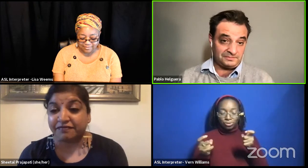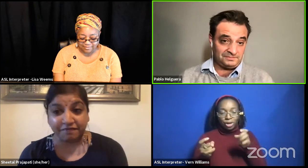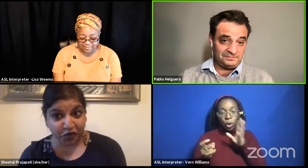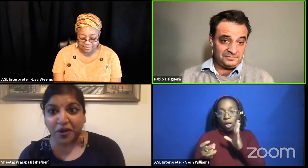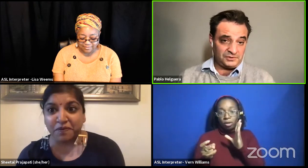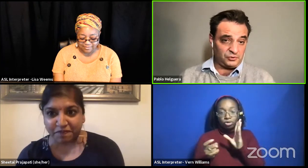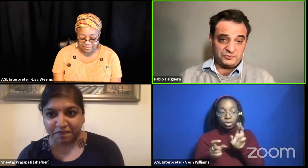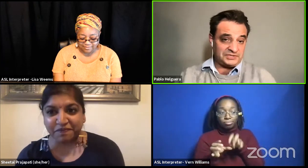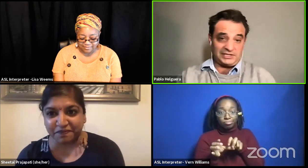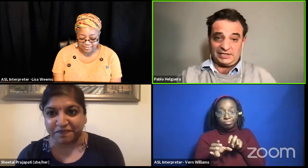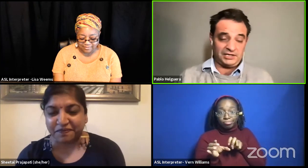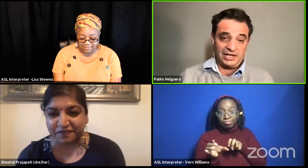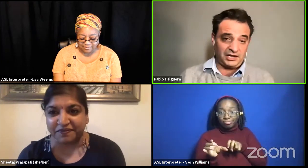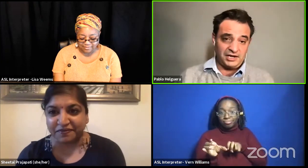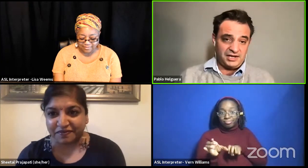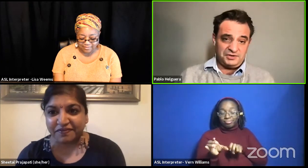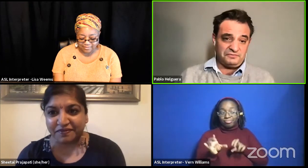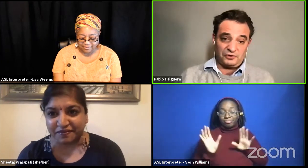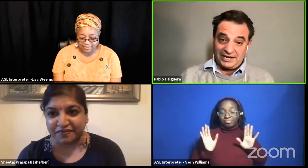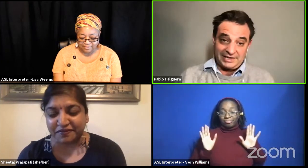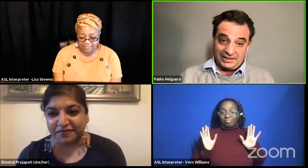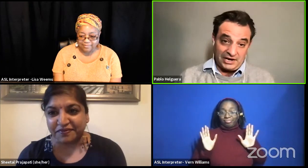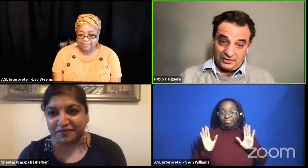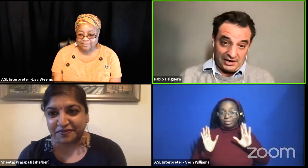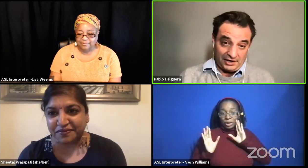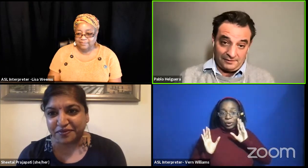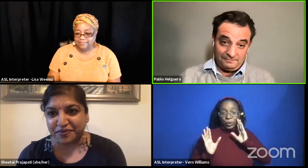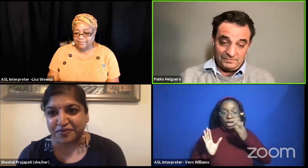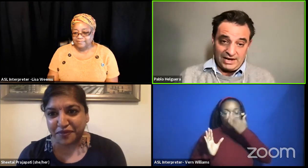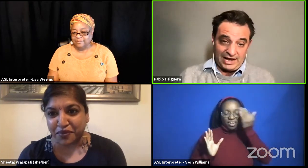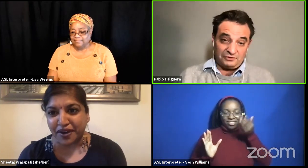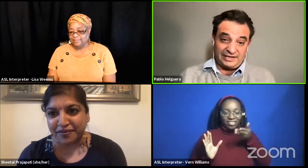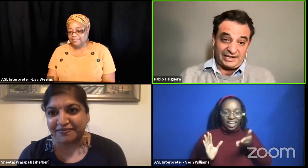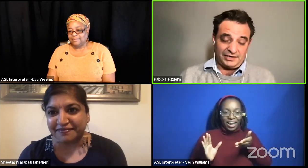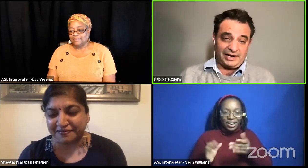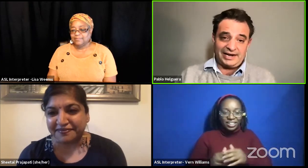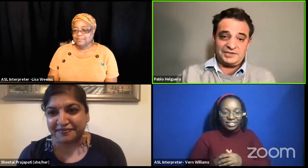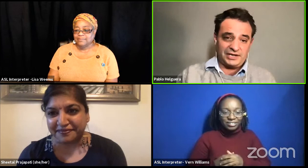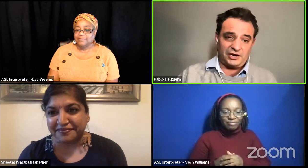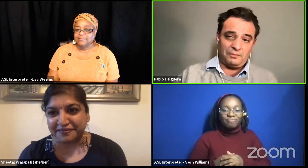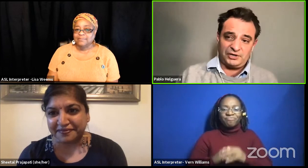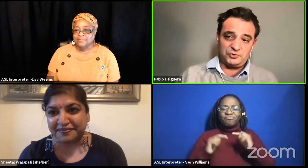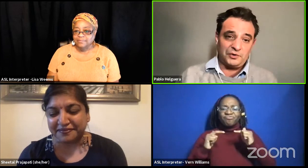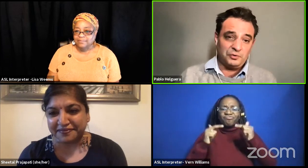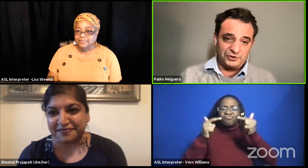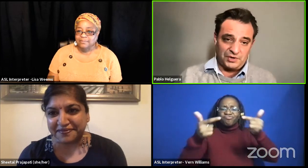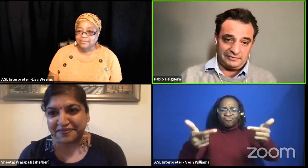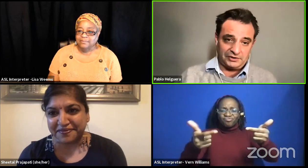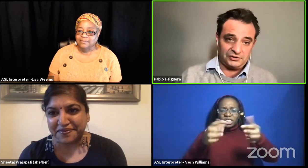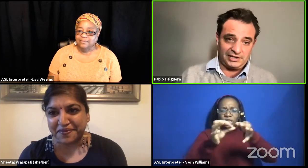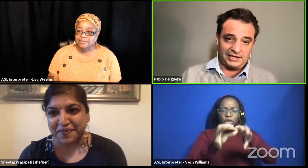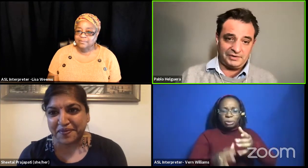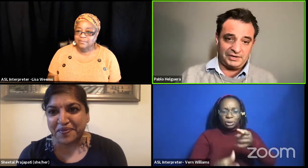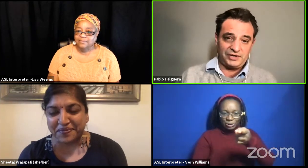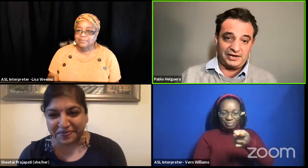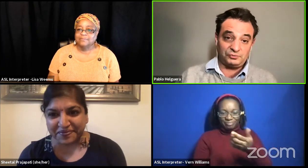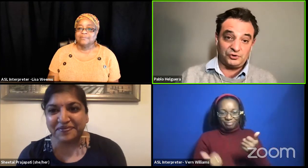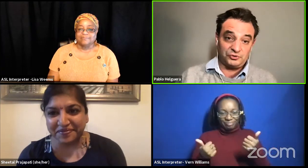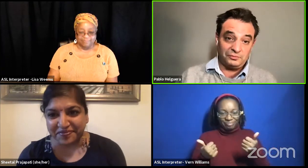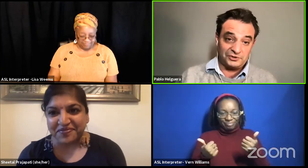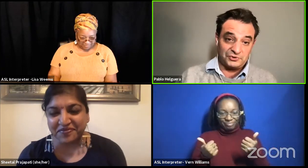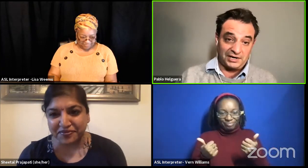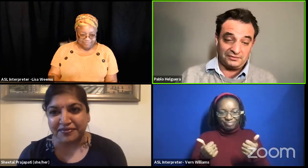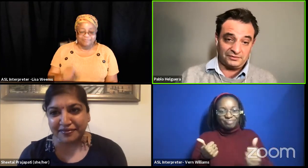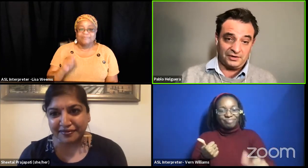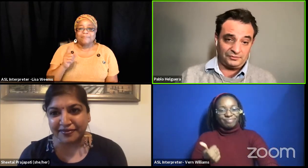disappears, you know, who's basically like, you forget that they are there. Kind of like and I compare it to an Uber driver, you know, like, I mean, if you had a